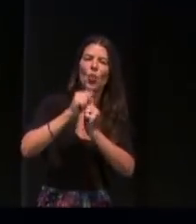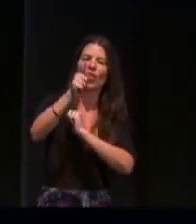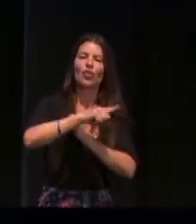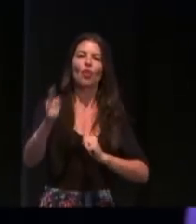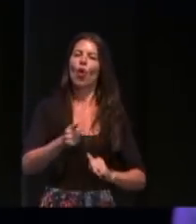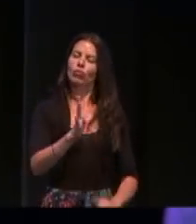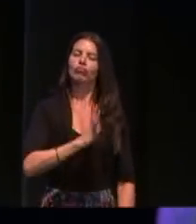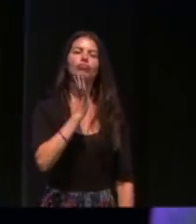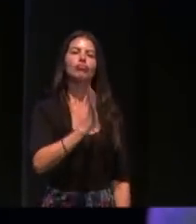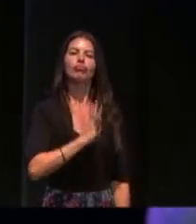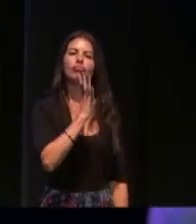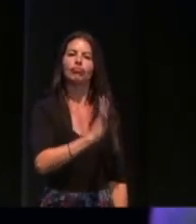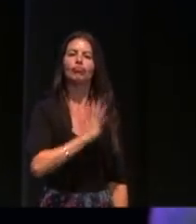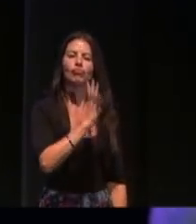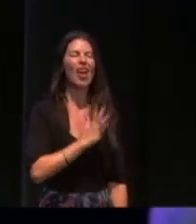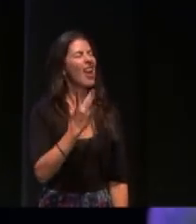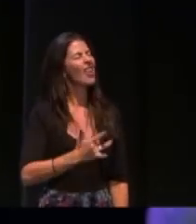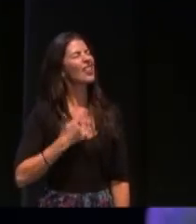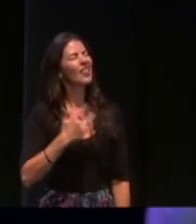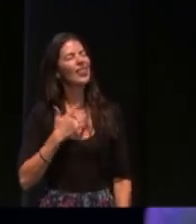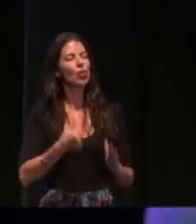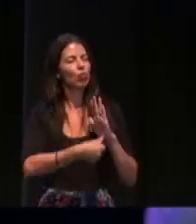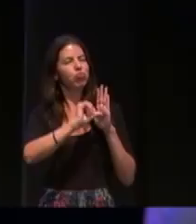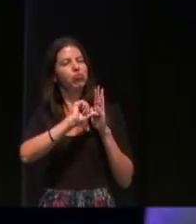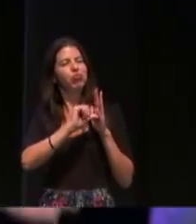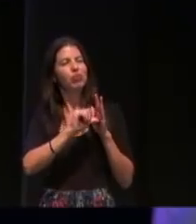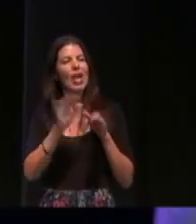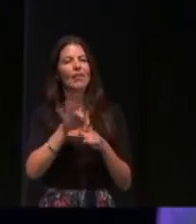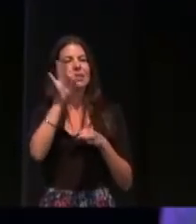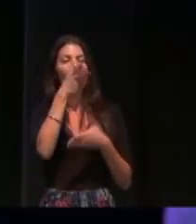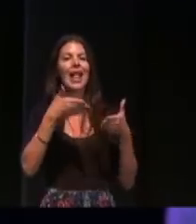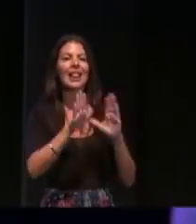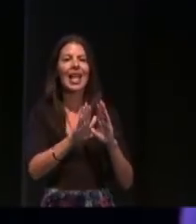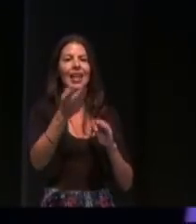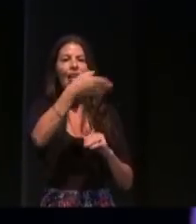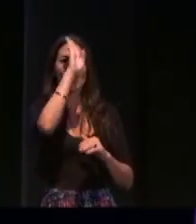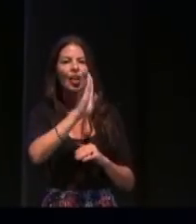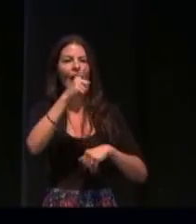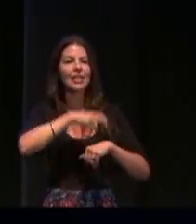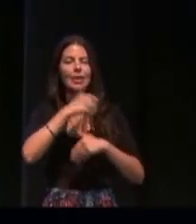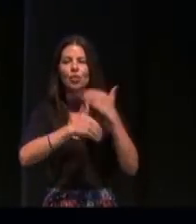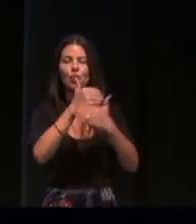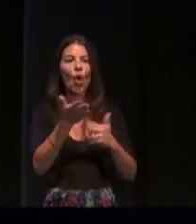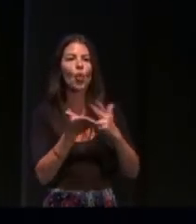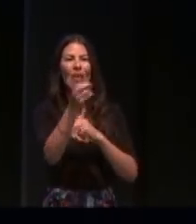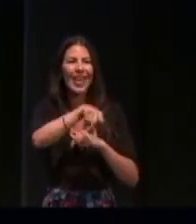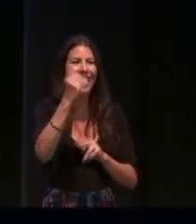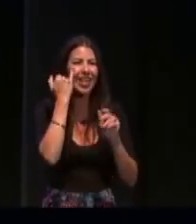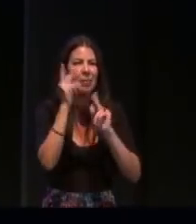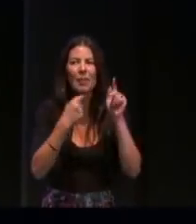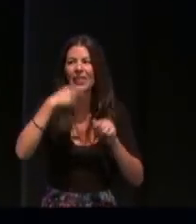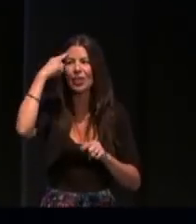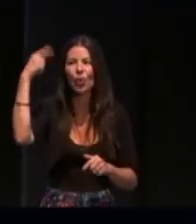majesty. Feel the impress of the Spirit. Let the God times roll through you. If people think you're odd, that's